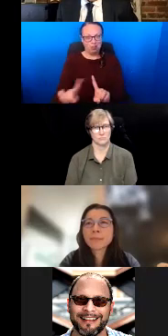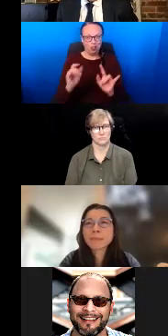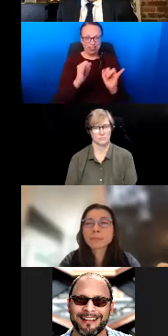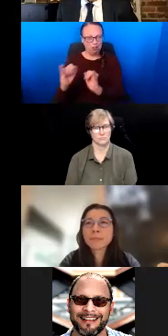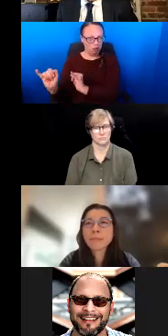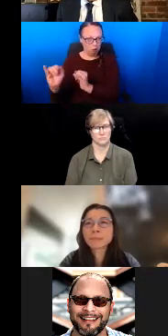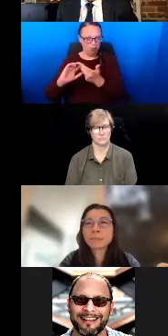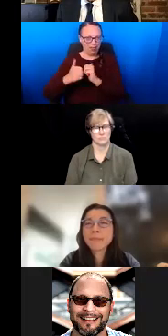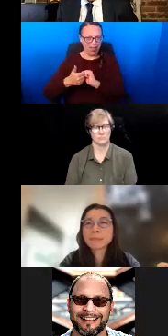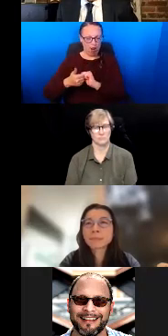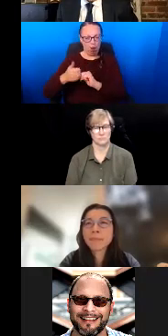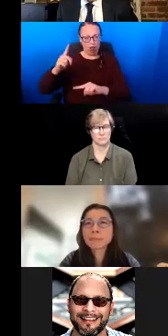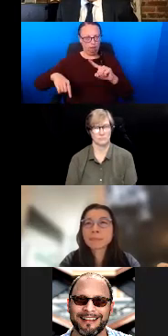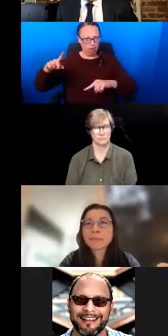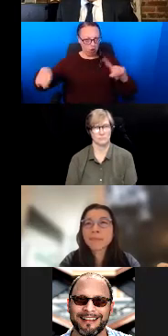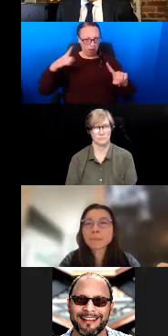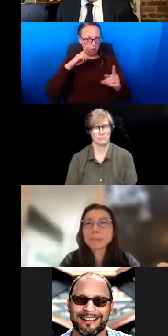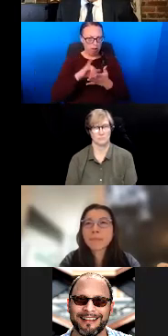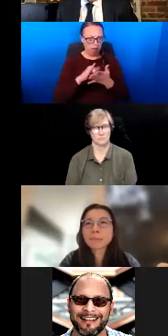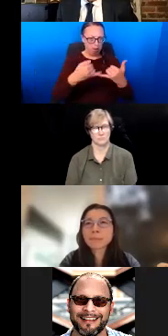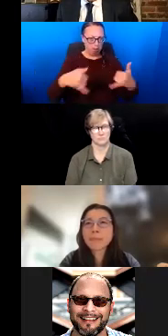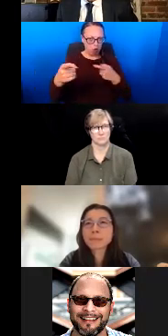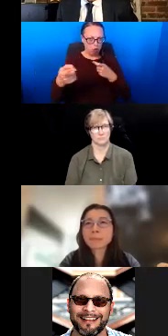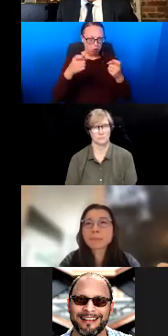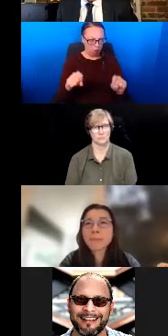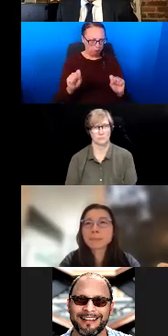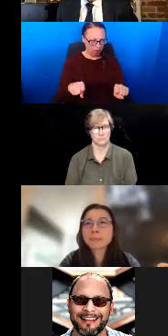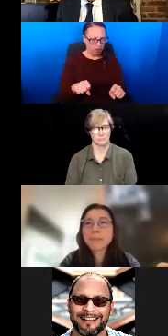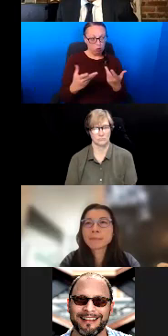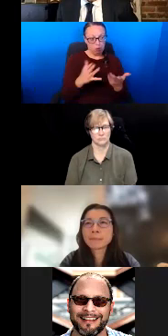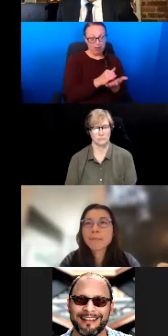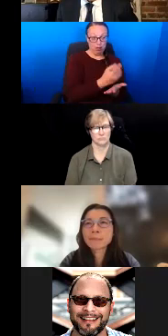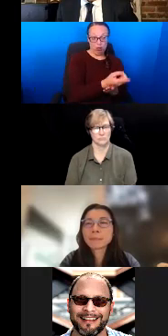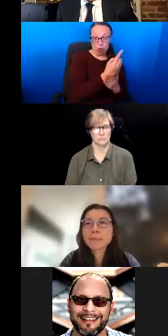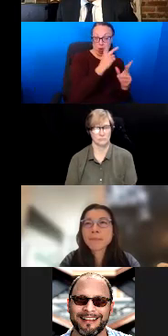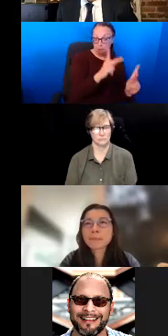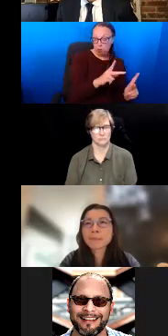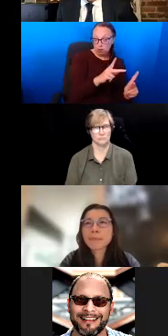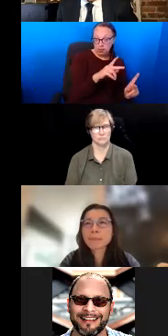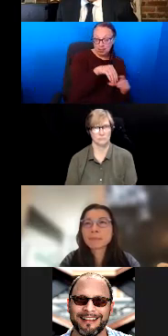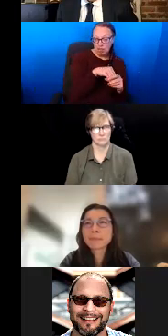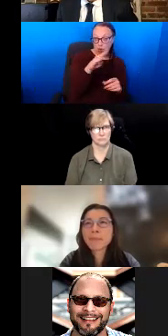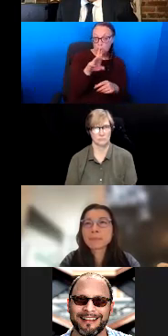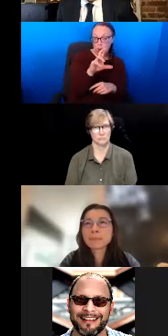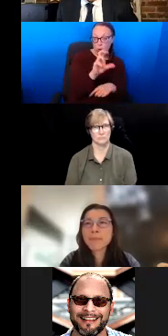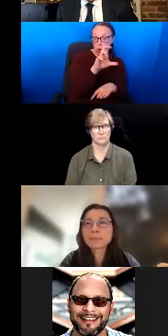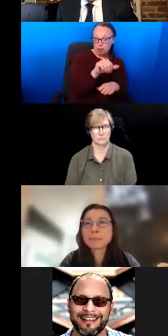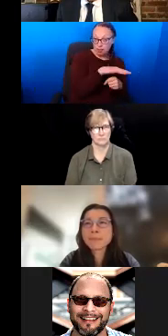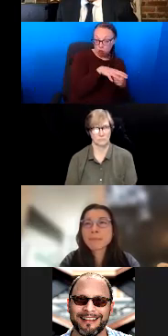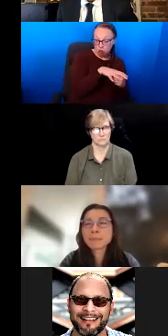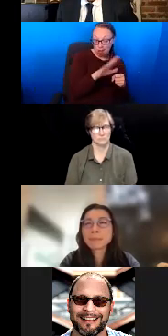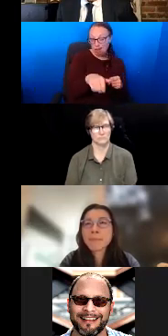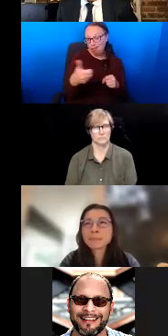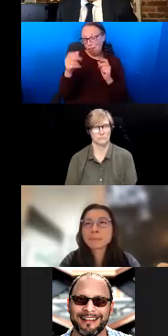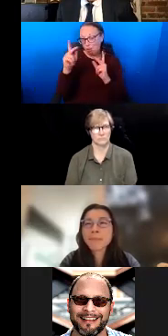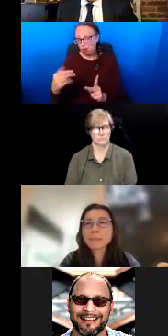with respect to their boundary controllability. So this would be one person's boundary controllability in say Broca's area. This would be another person's boundary